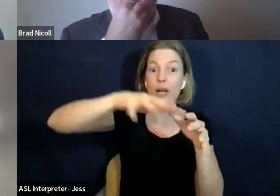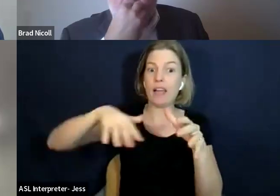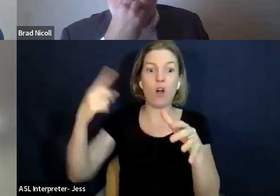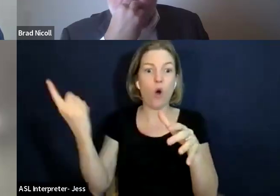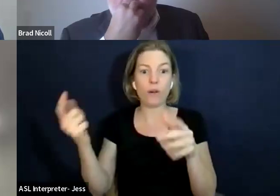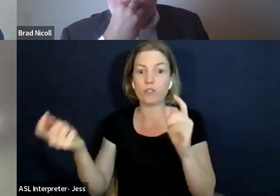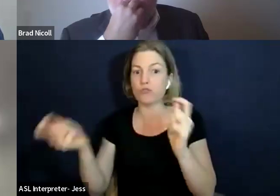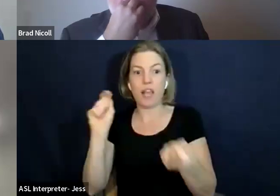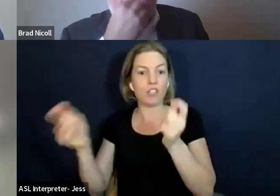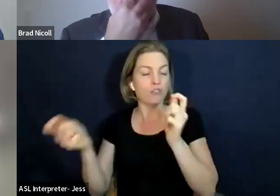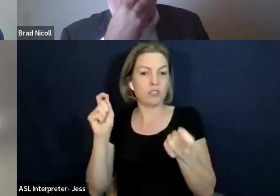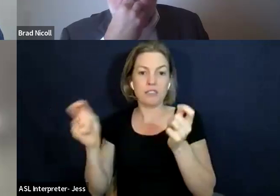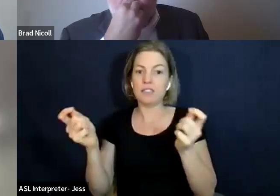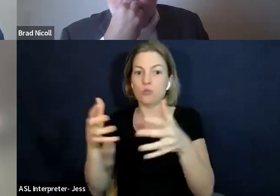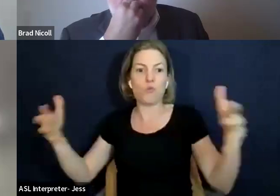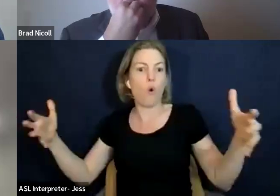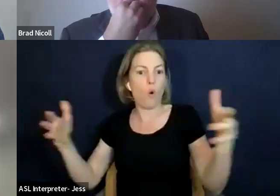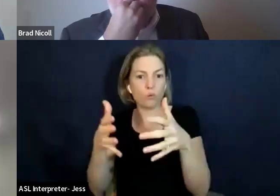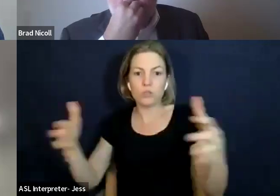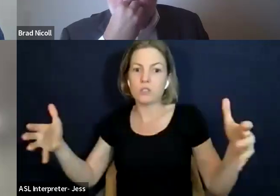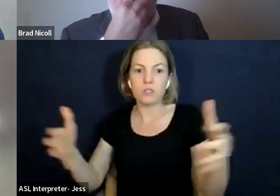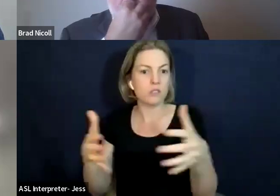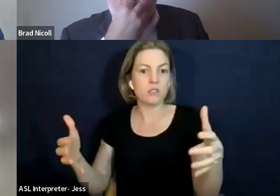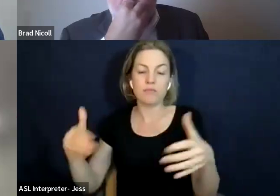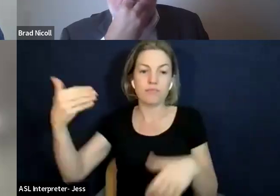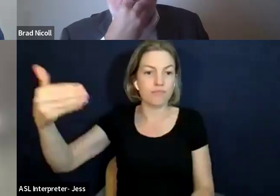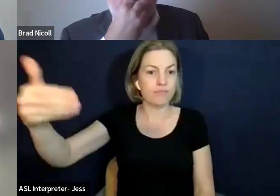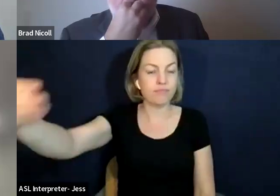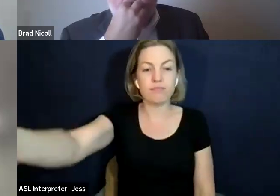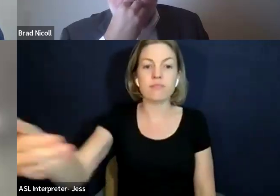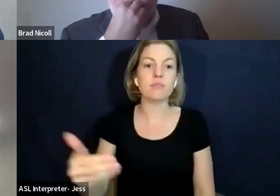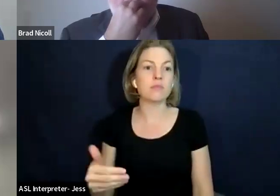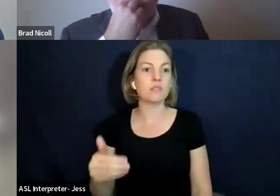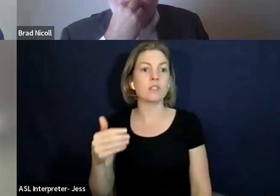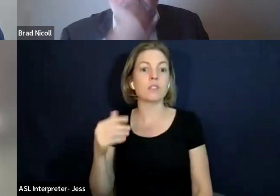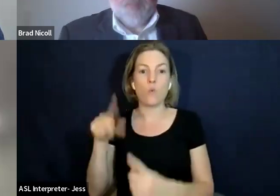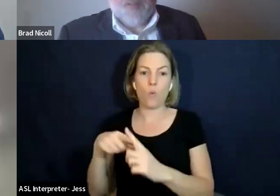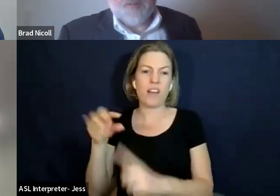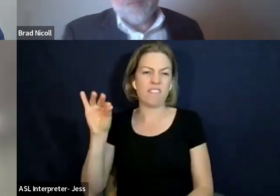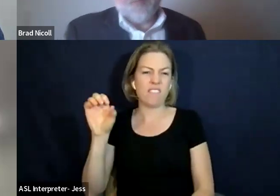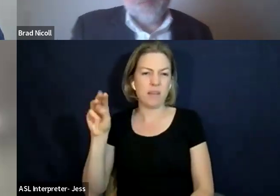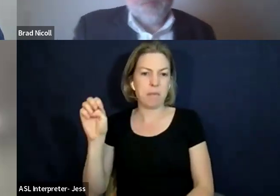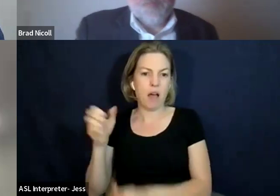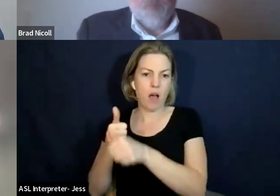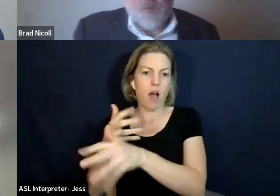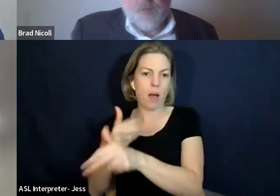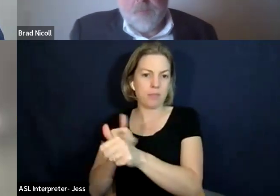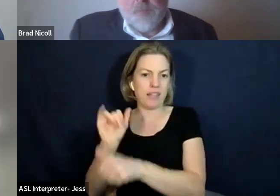It changes and it grows periodically when FEMA updates it.